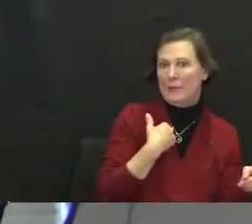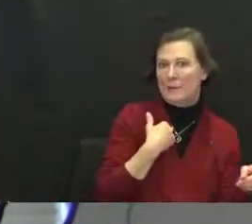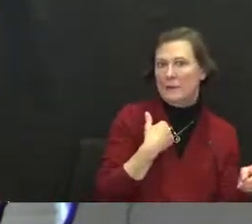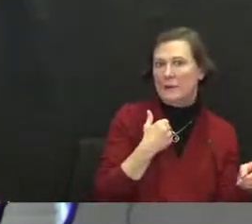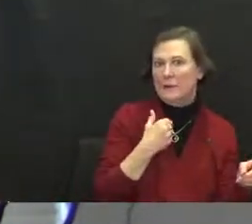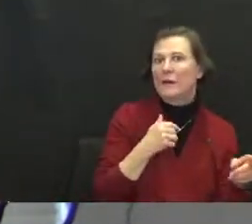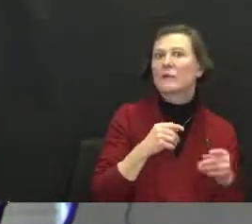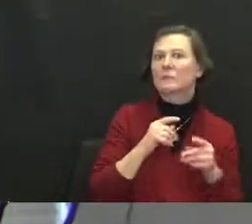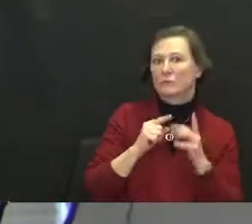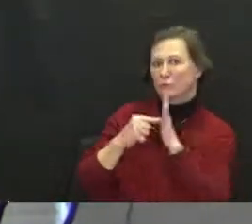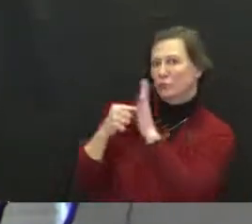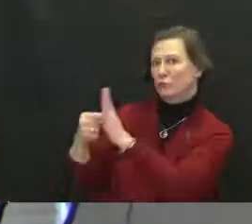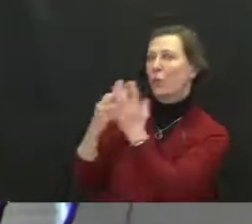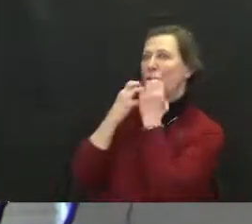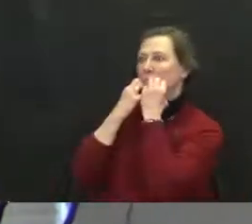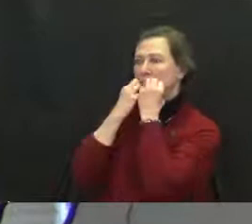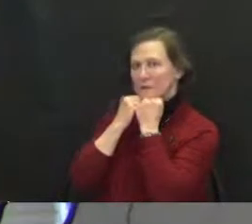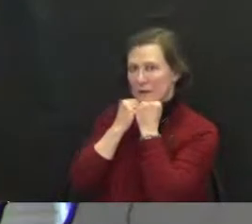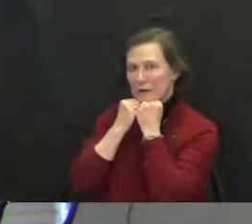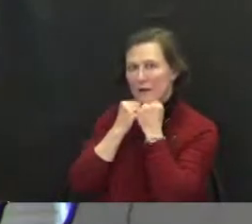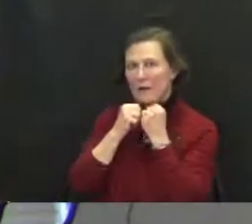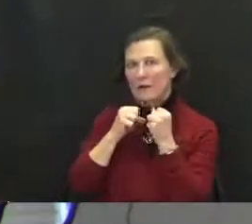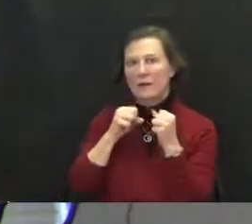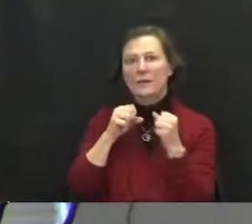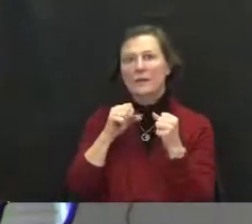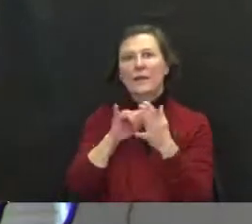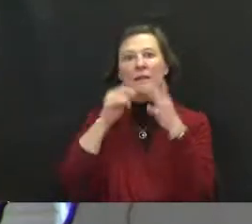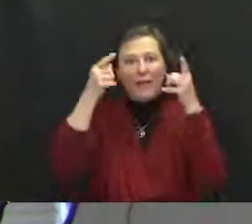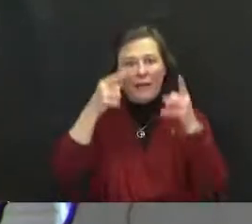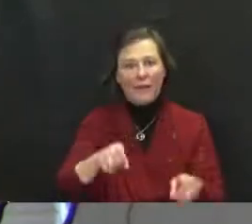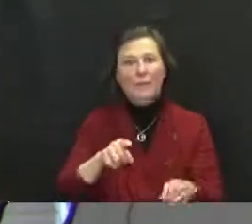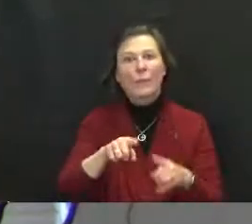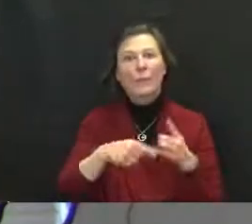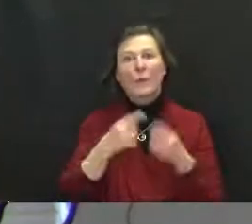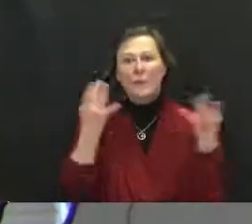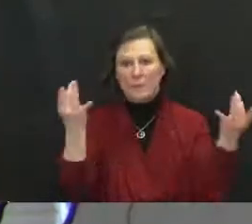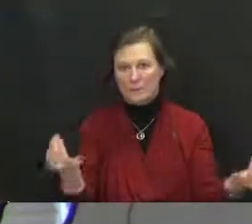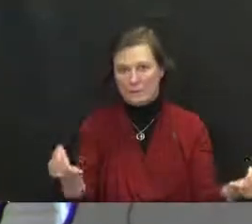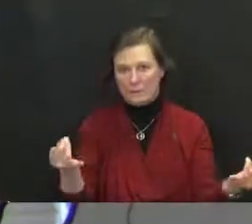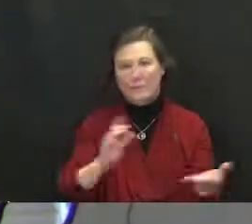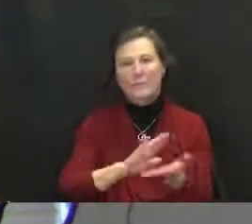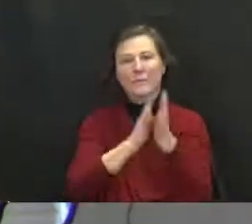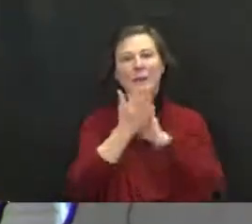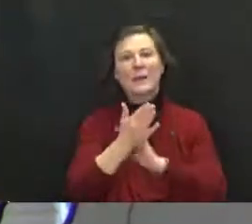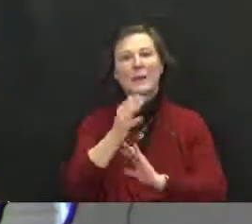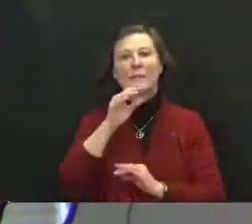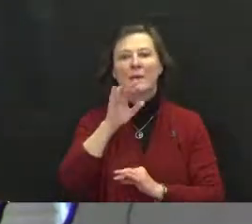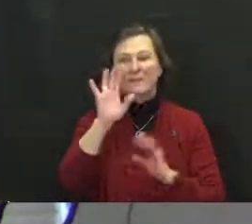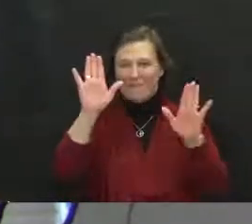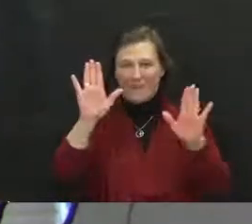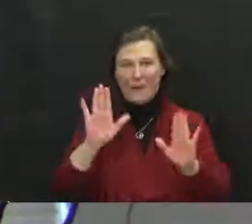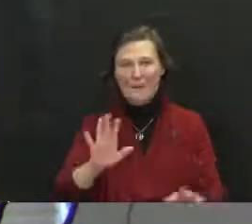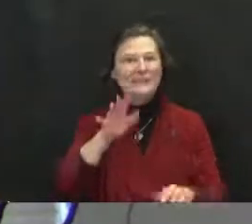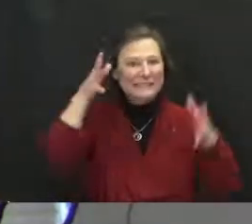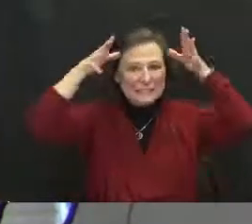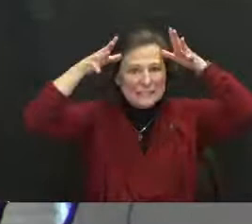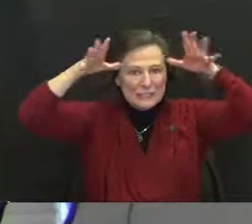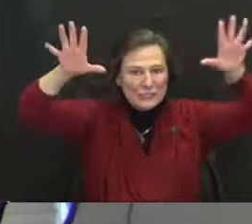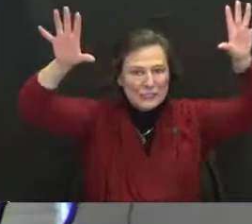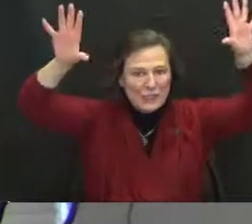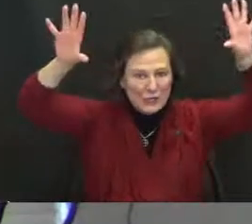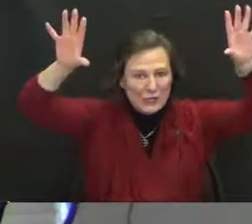in the forest as the fabulous Sharaba deer. During a large hunt, a local king who